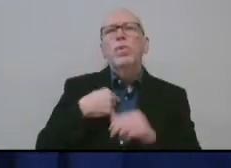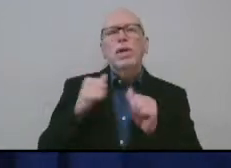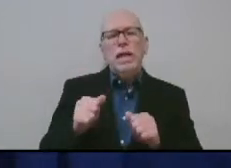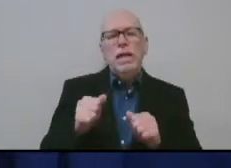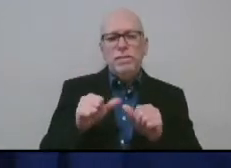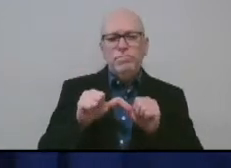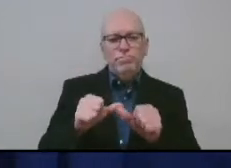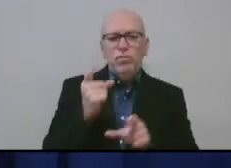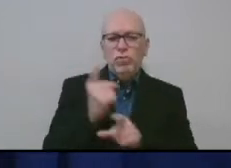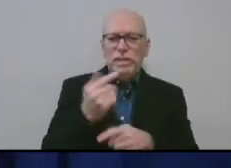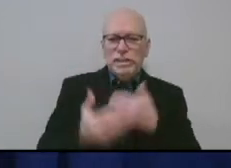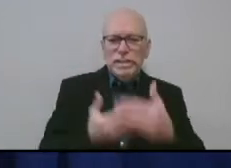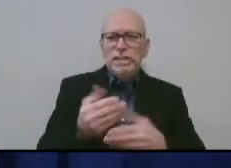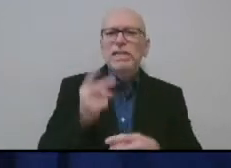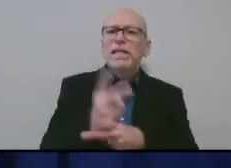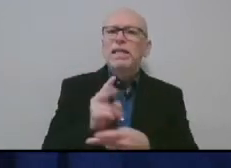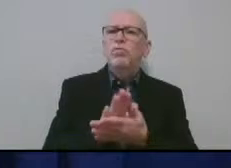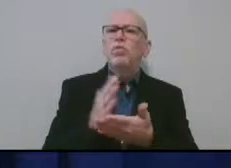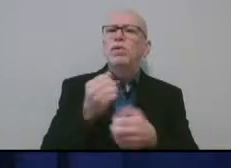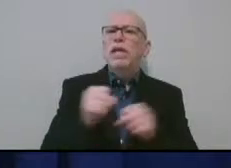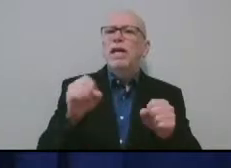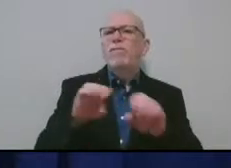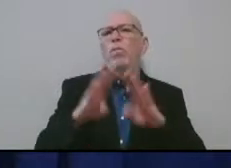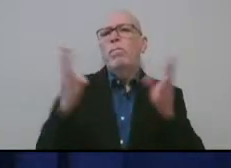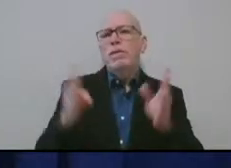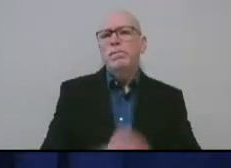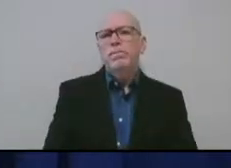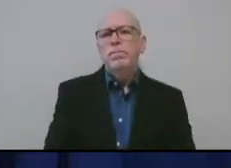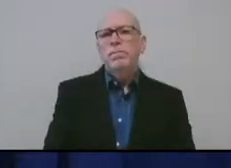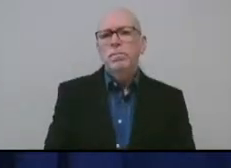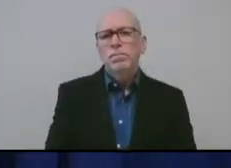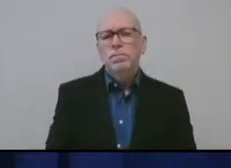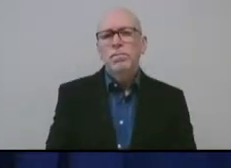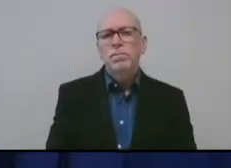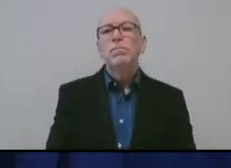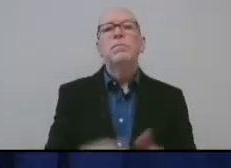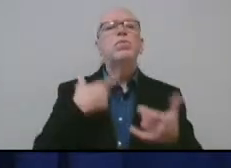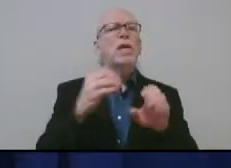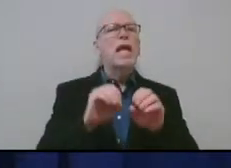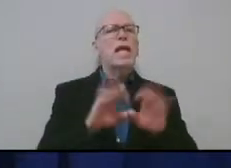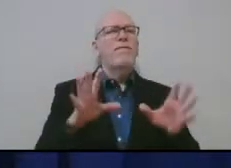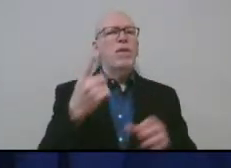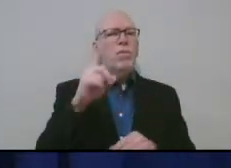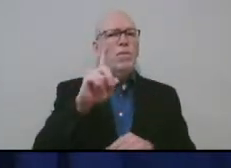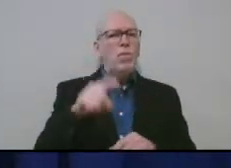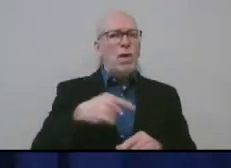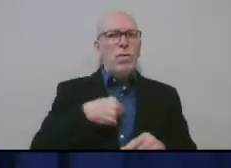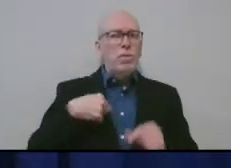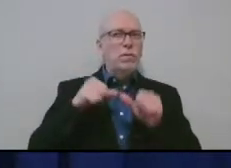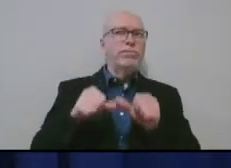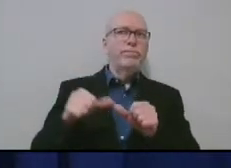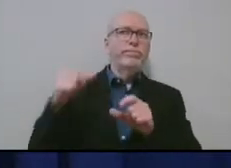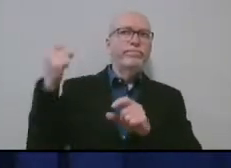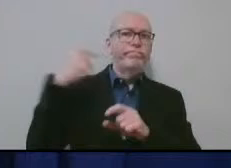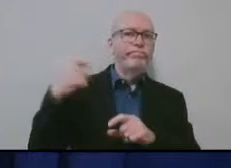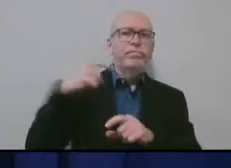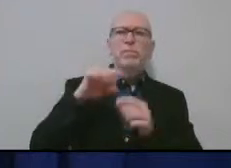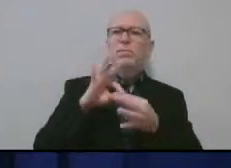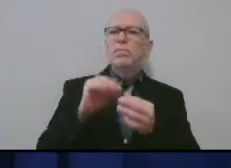our schools open and safe. I also want to clarify a question we continue to get regarding our